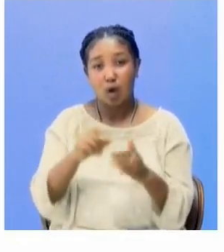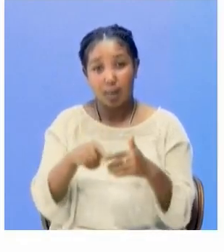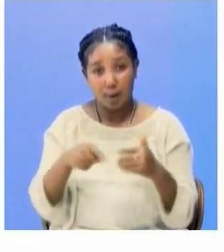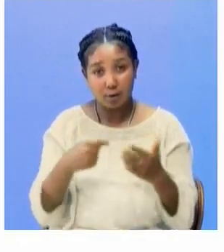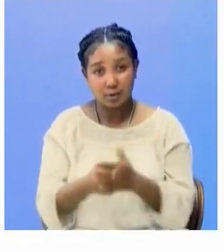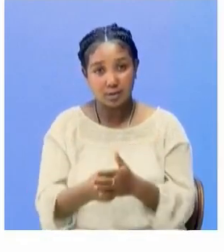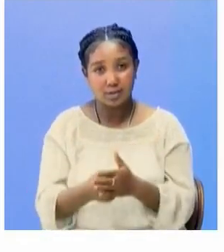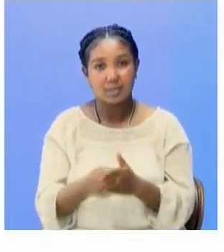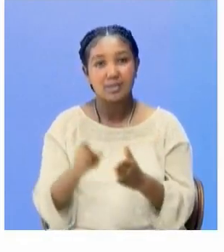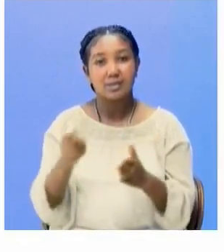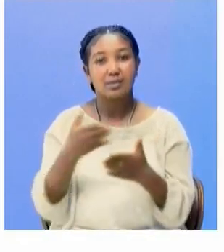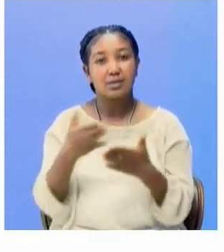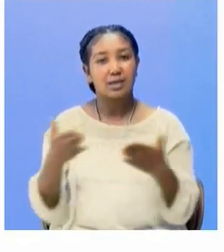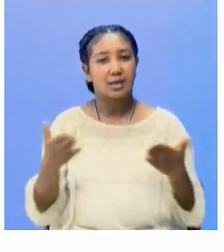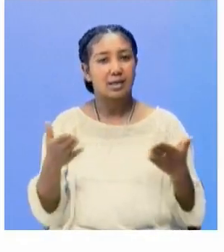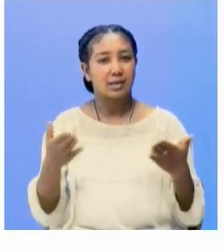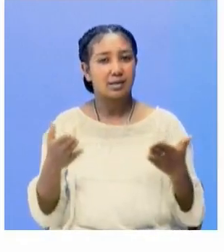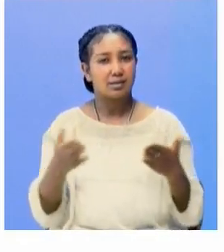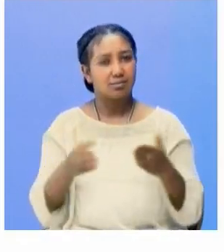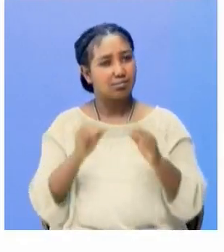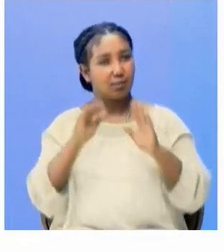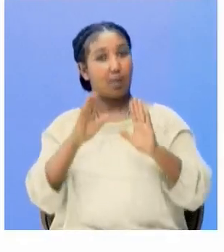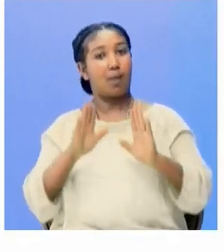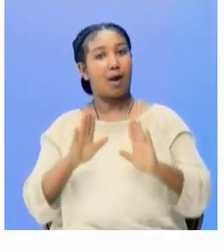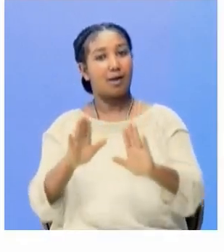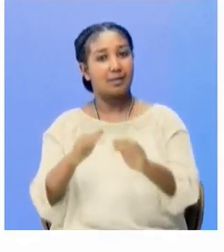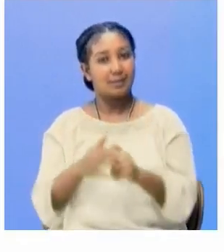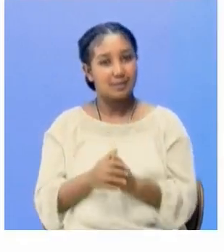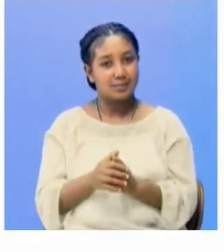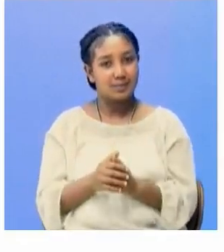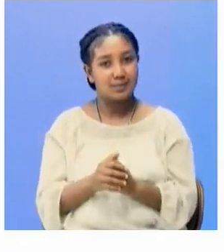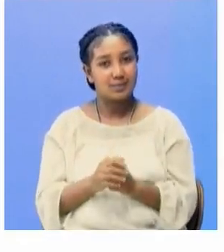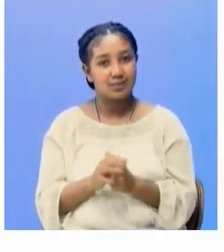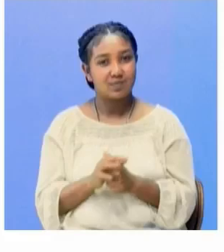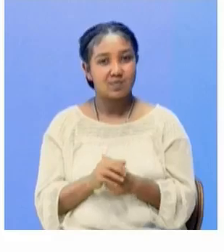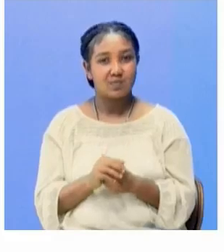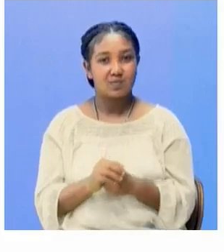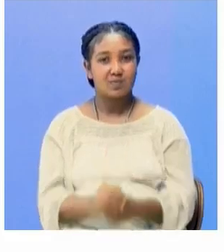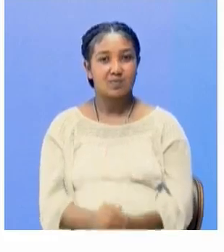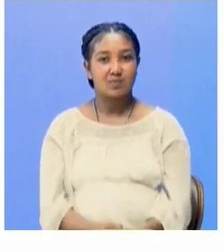what? Something which is surprise.